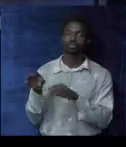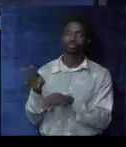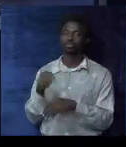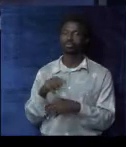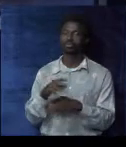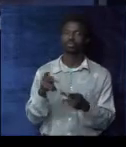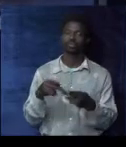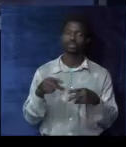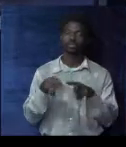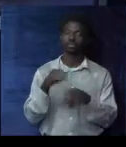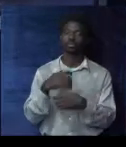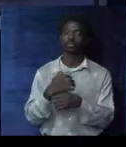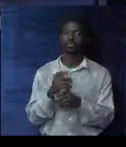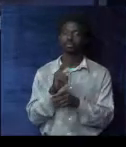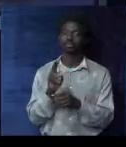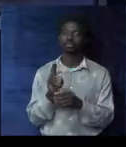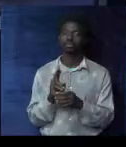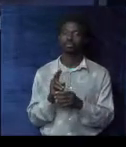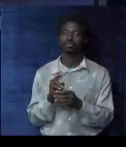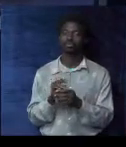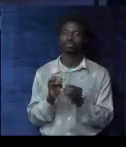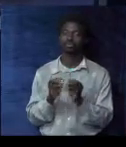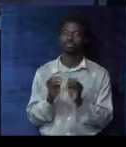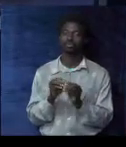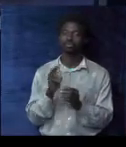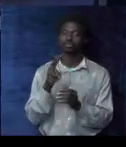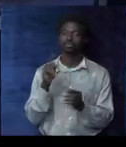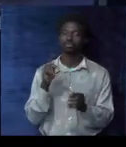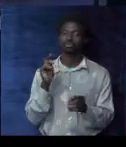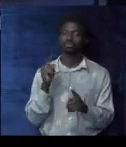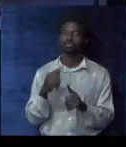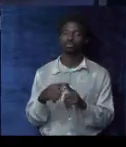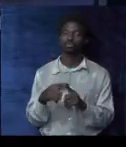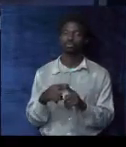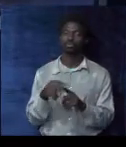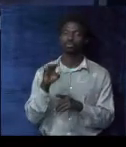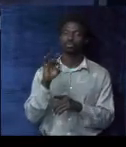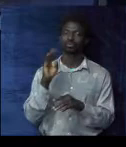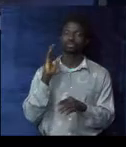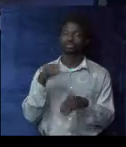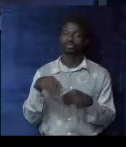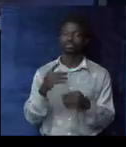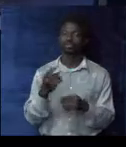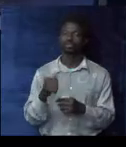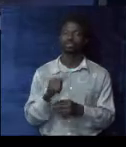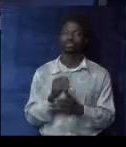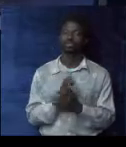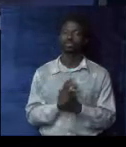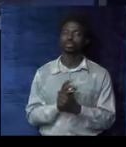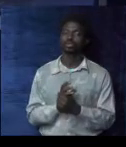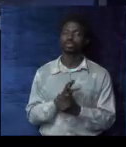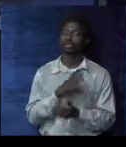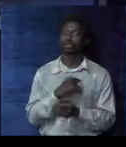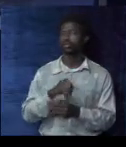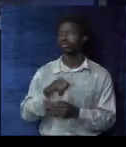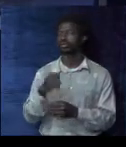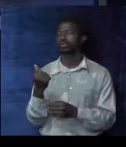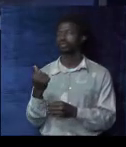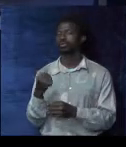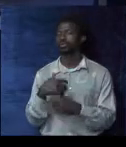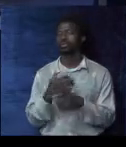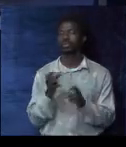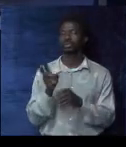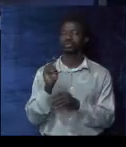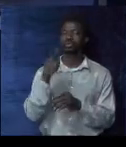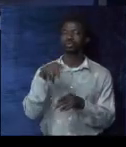put them on the place values. Make the unit digit up to 10. 2 plus 8 will give you 10. So you put 8 down there. Now the